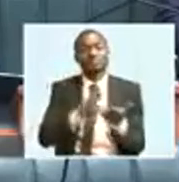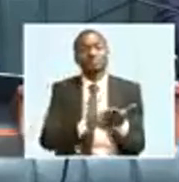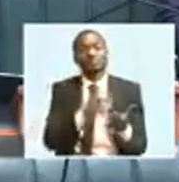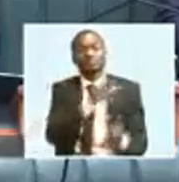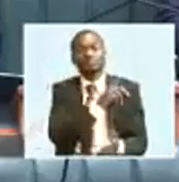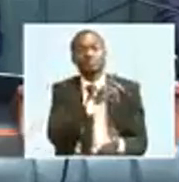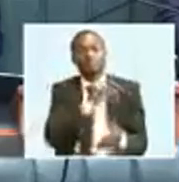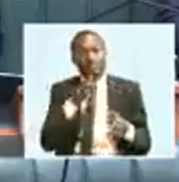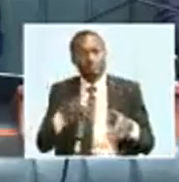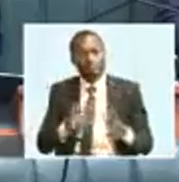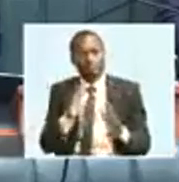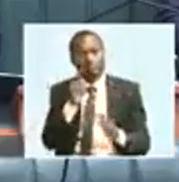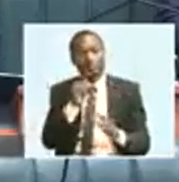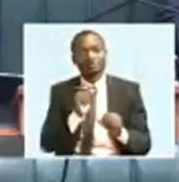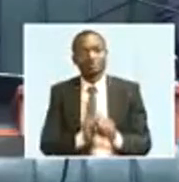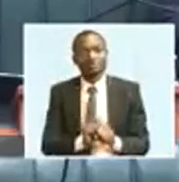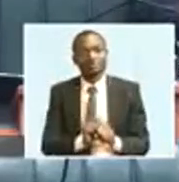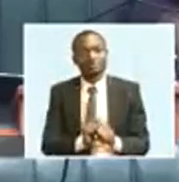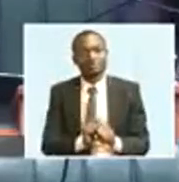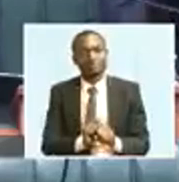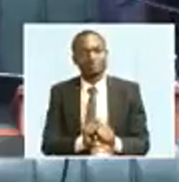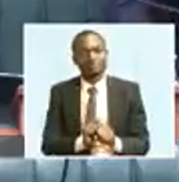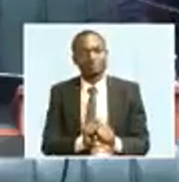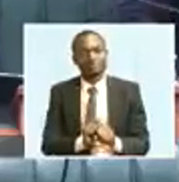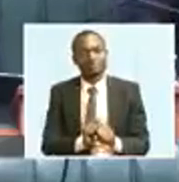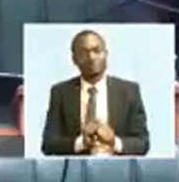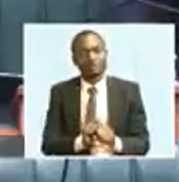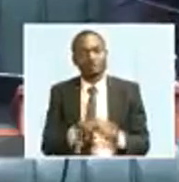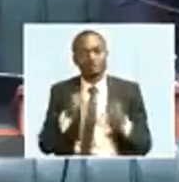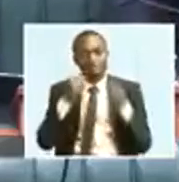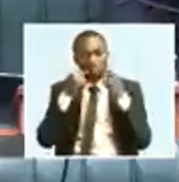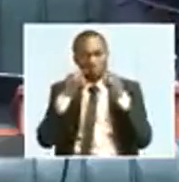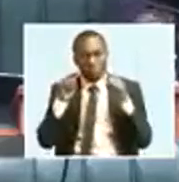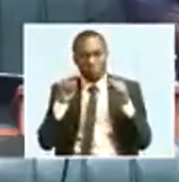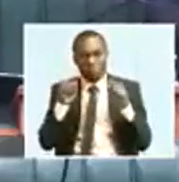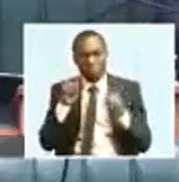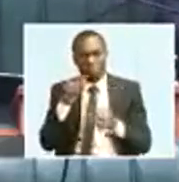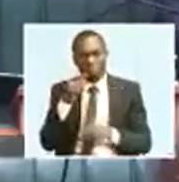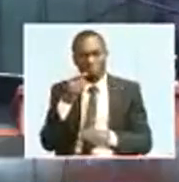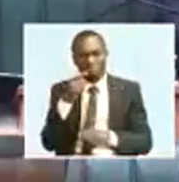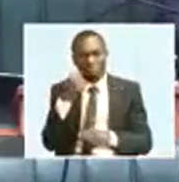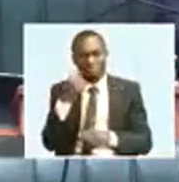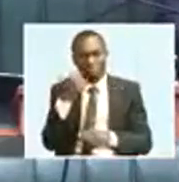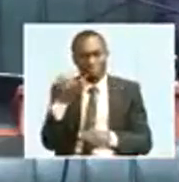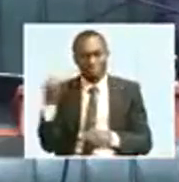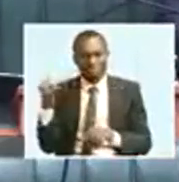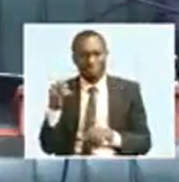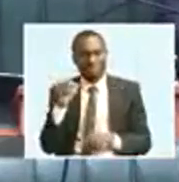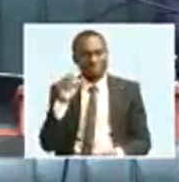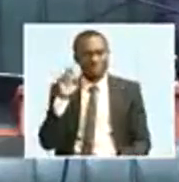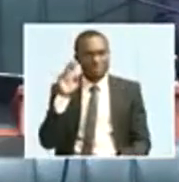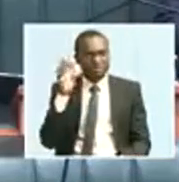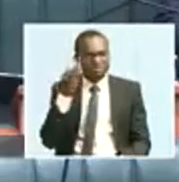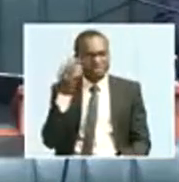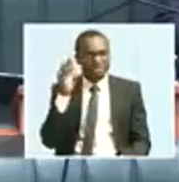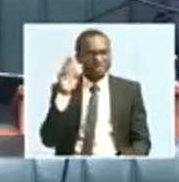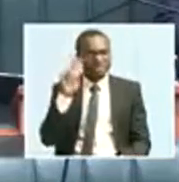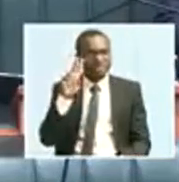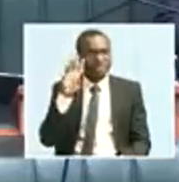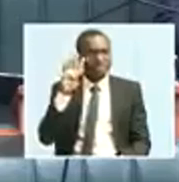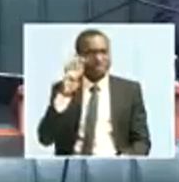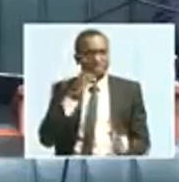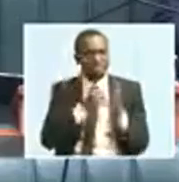Speaker, to refer to a news item on Friday, 24th of June,